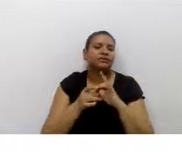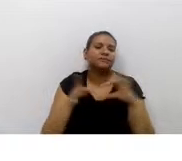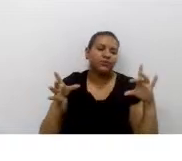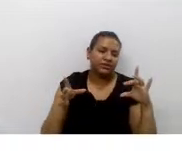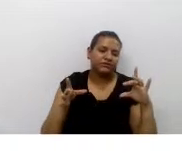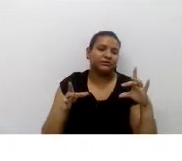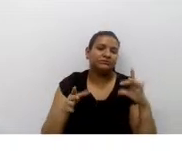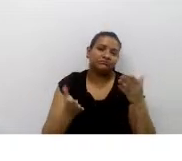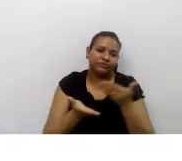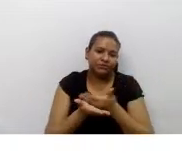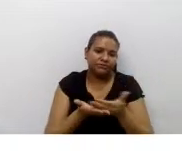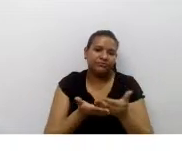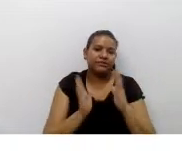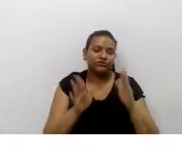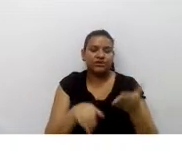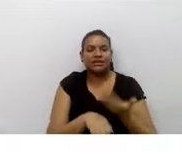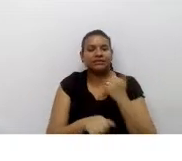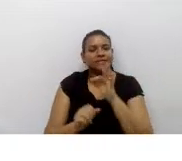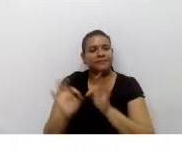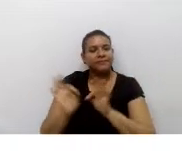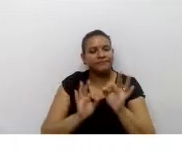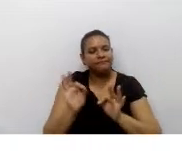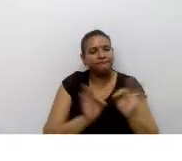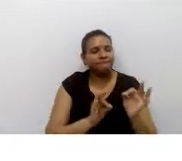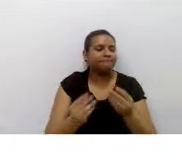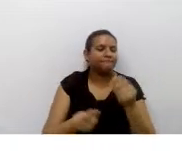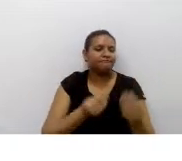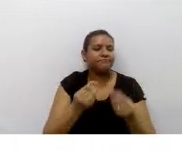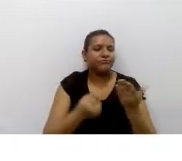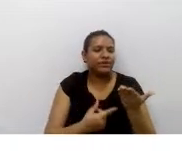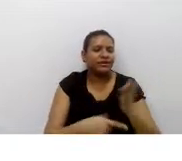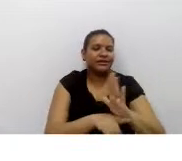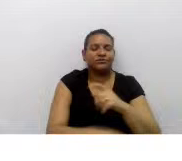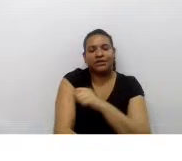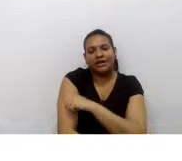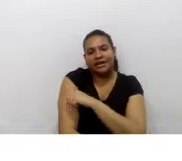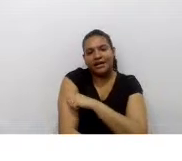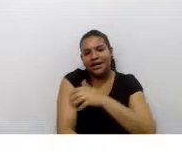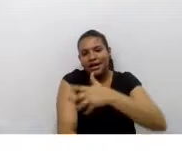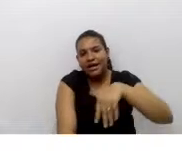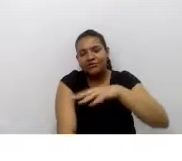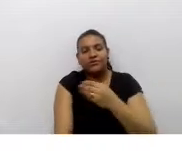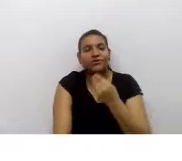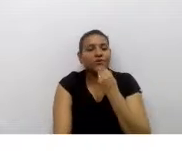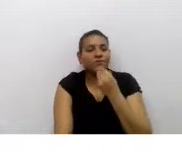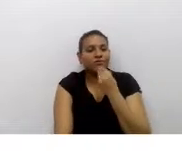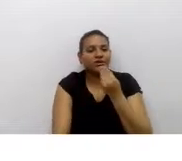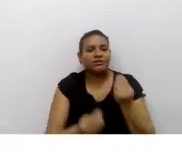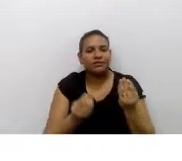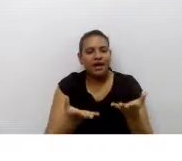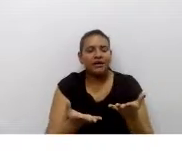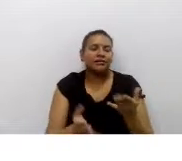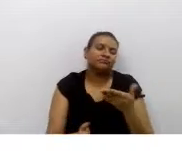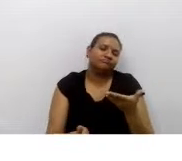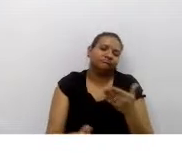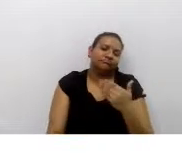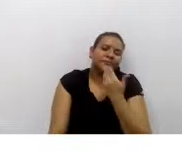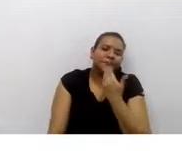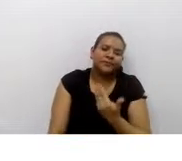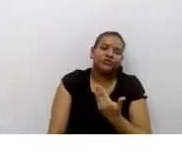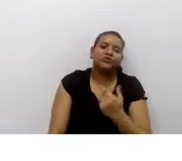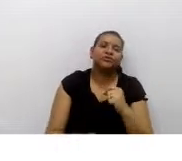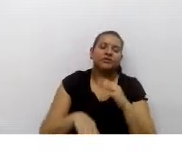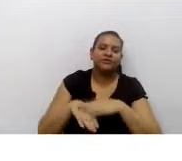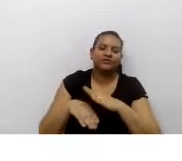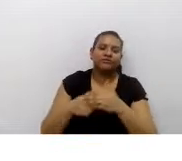them, give them more opportunities, and ask them to do something which perhaps is a bit different to what they're used to doing or what